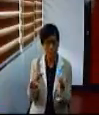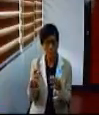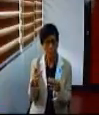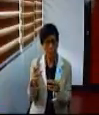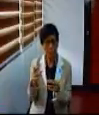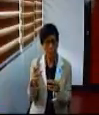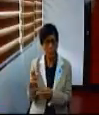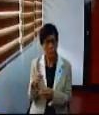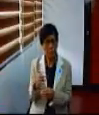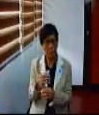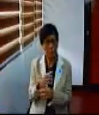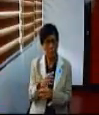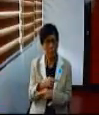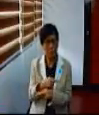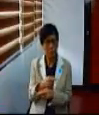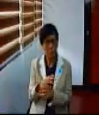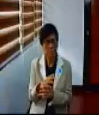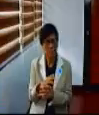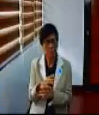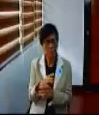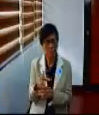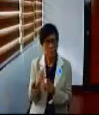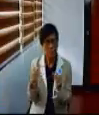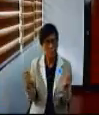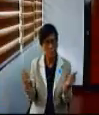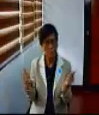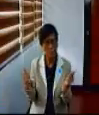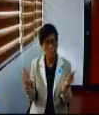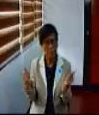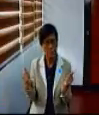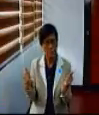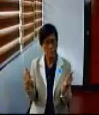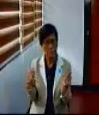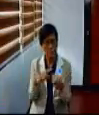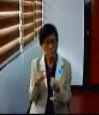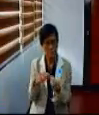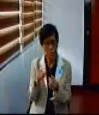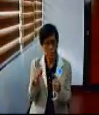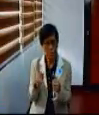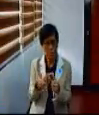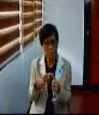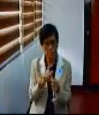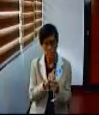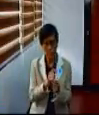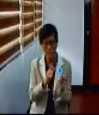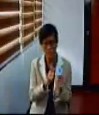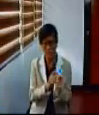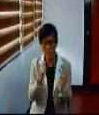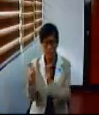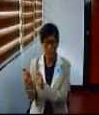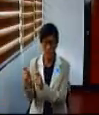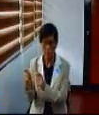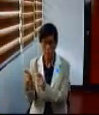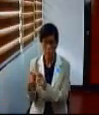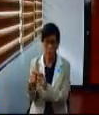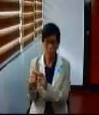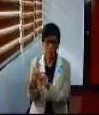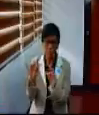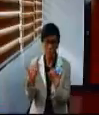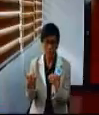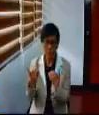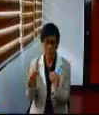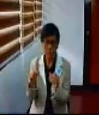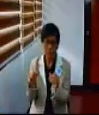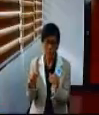our commission, in regard to first transboundary issues and in regard to